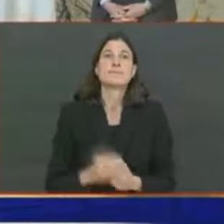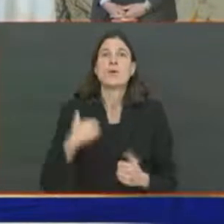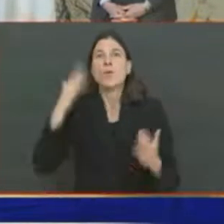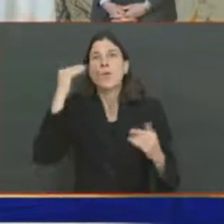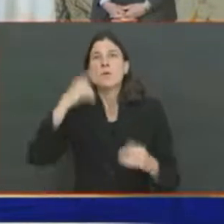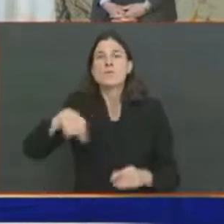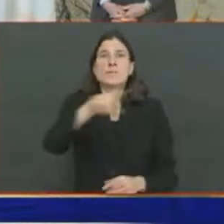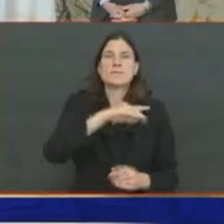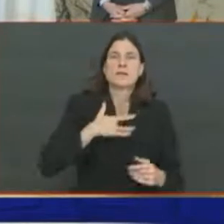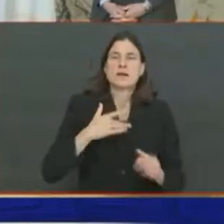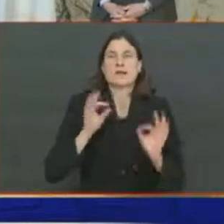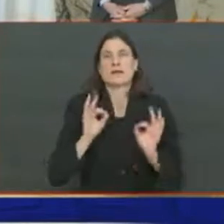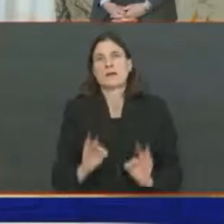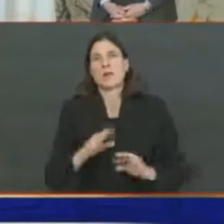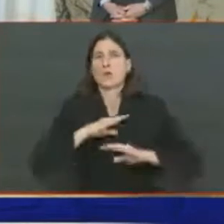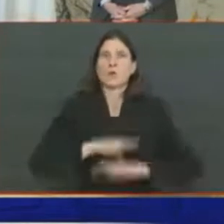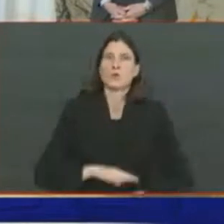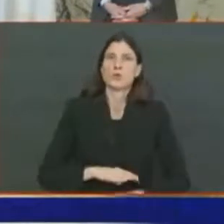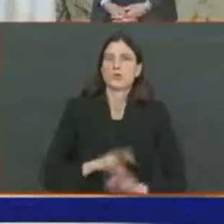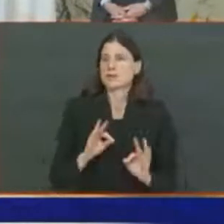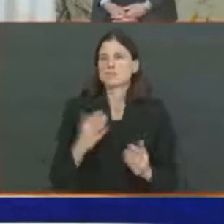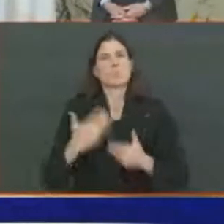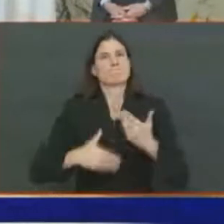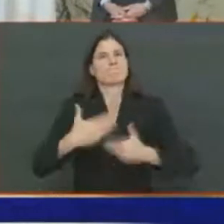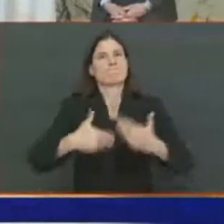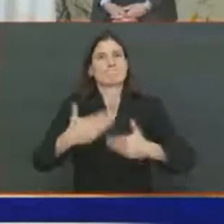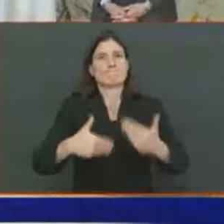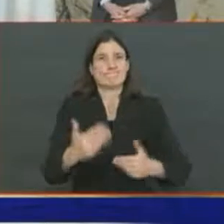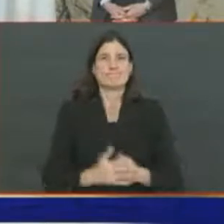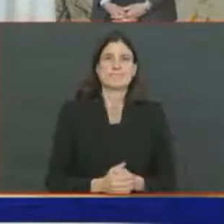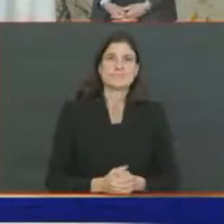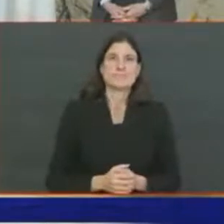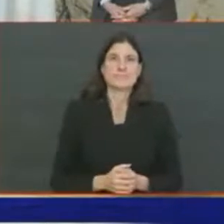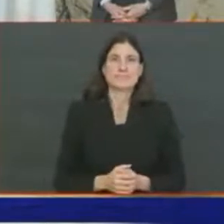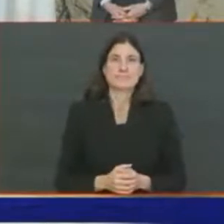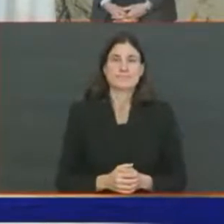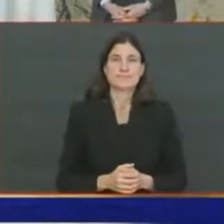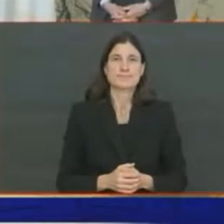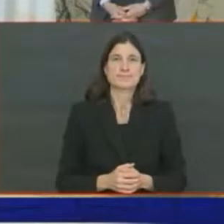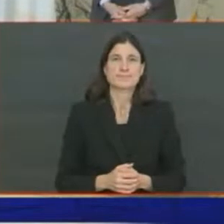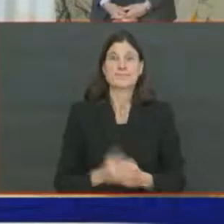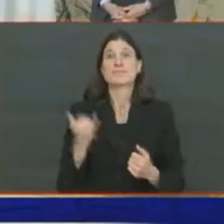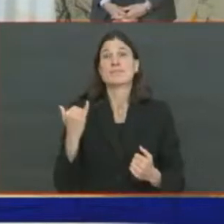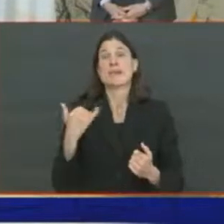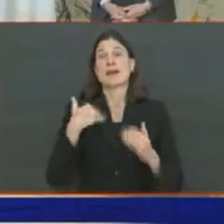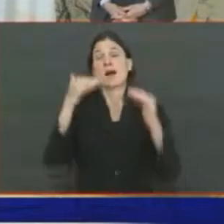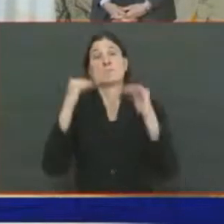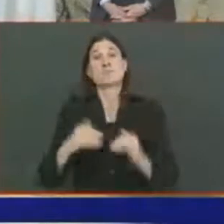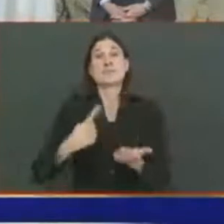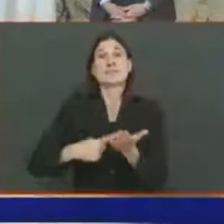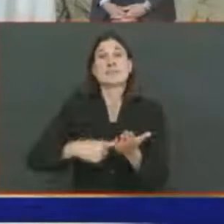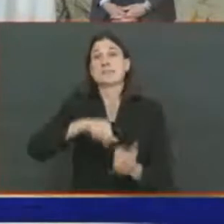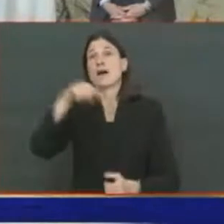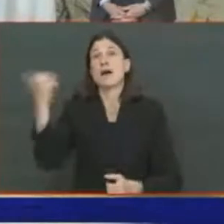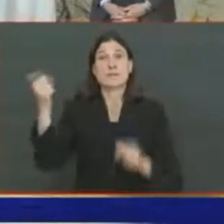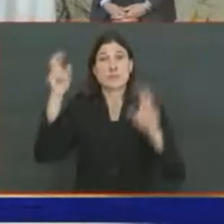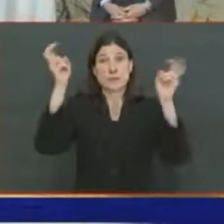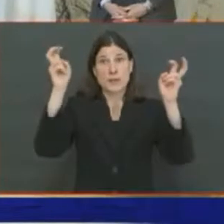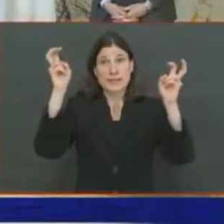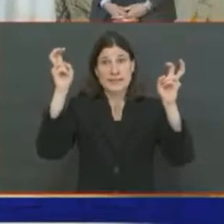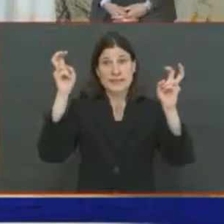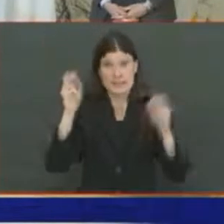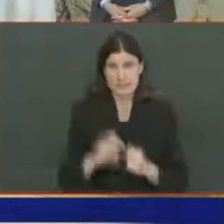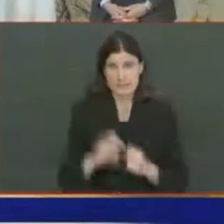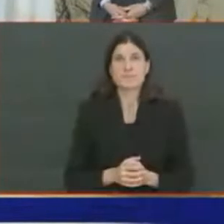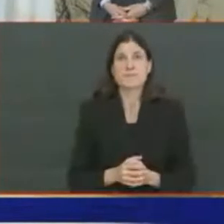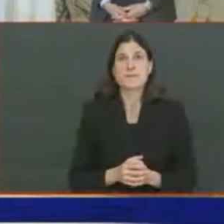Okay, continuing with the theme of helping folks out as we get through this to meet your basic needs.